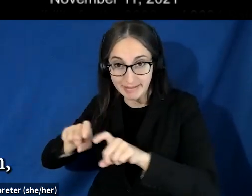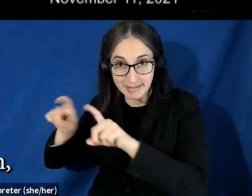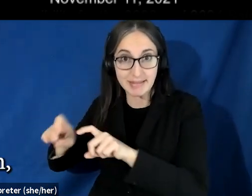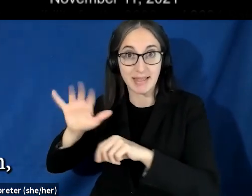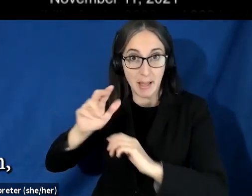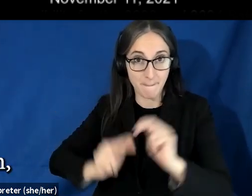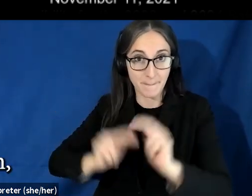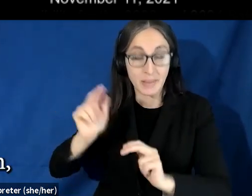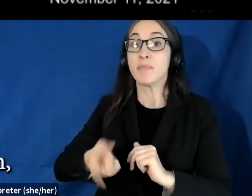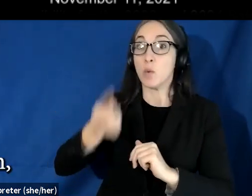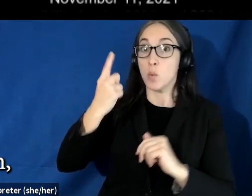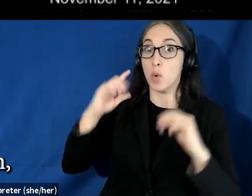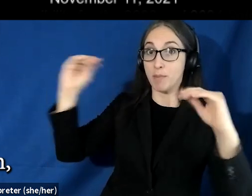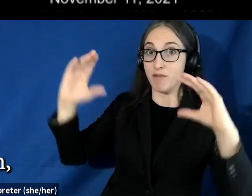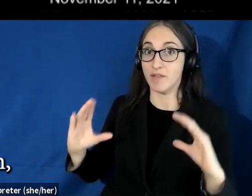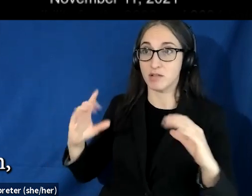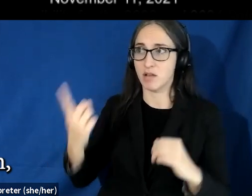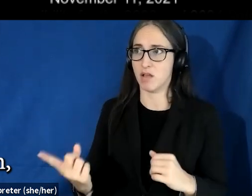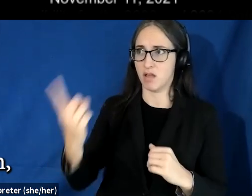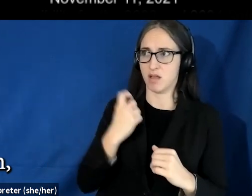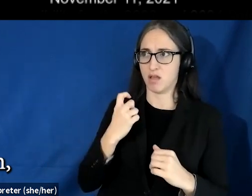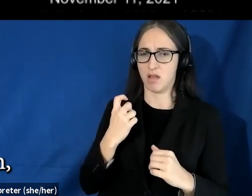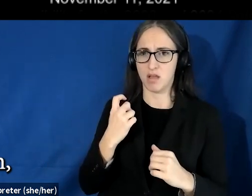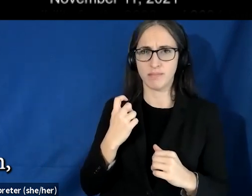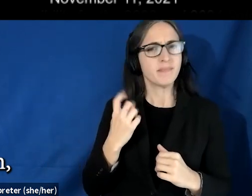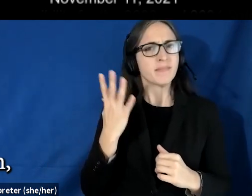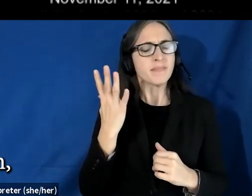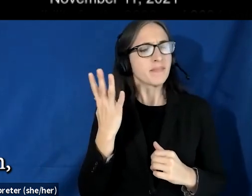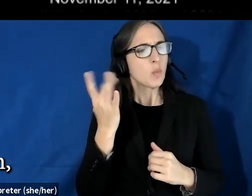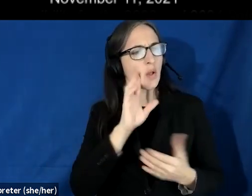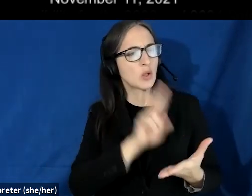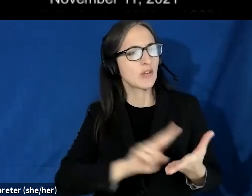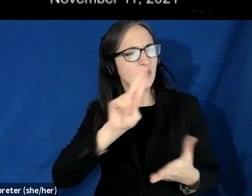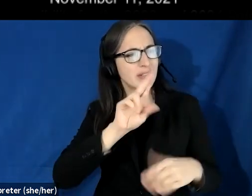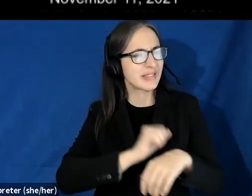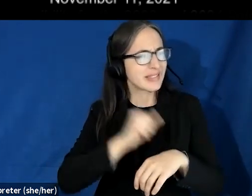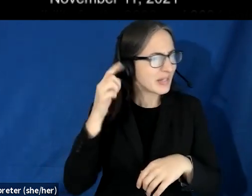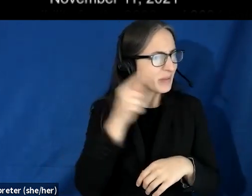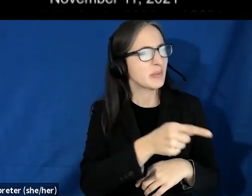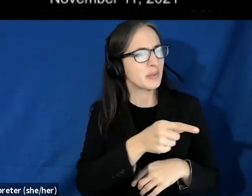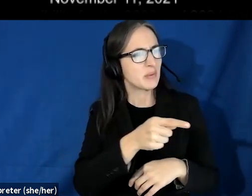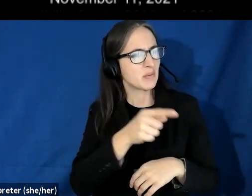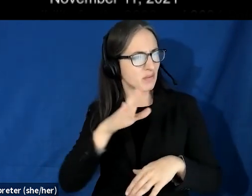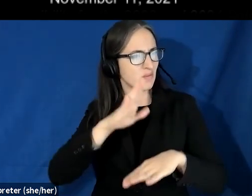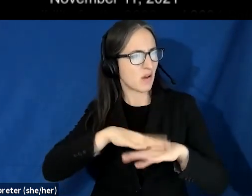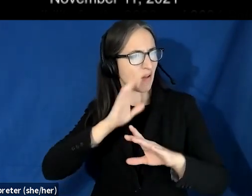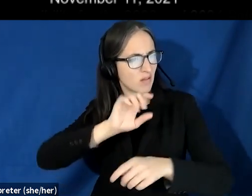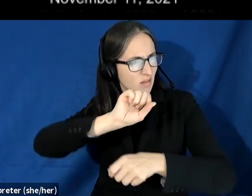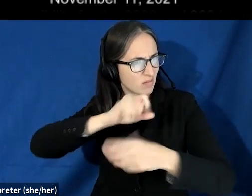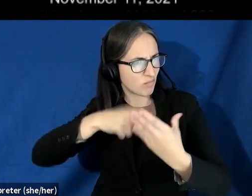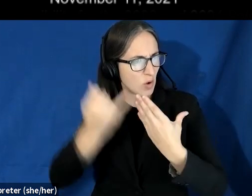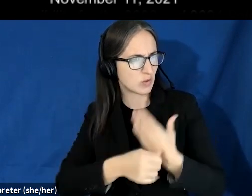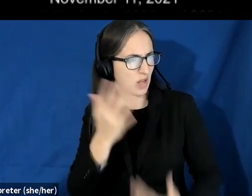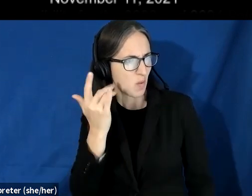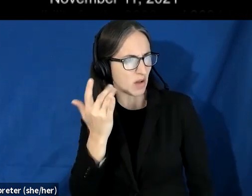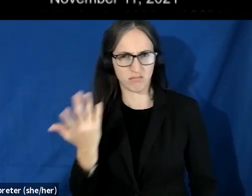of the professors asked me why my university sent me to that mission. And when I asked that what